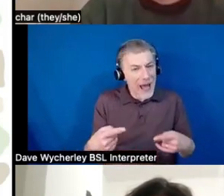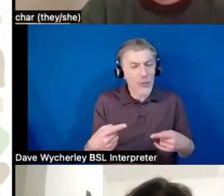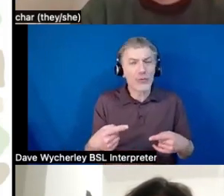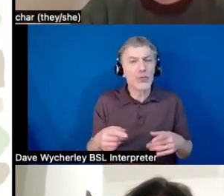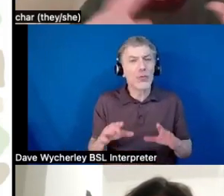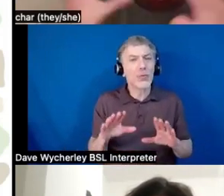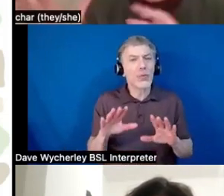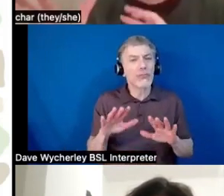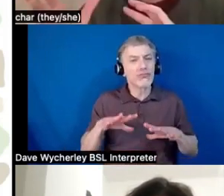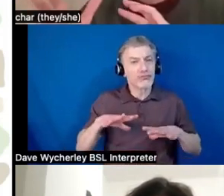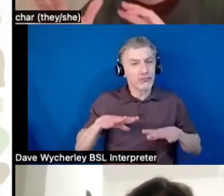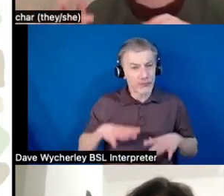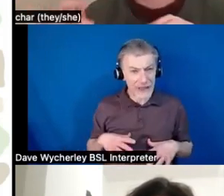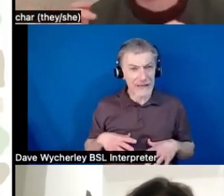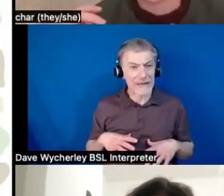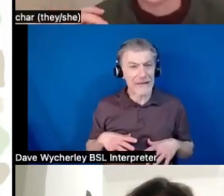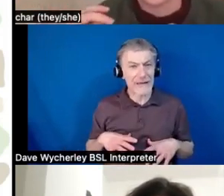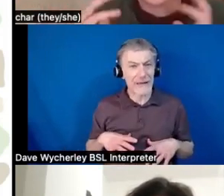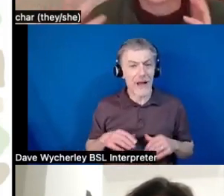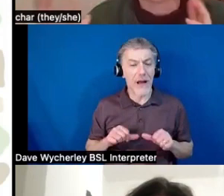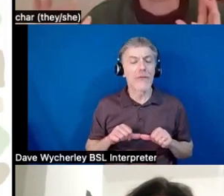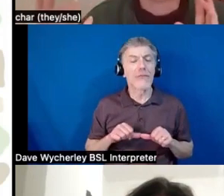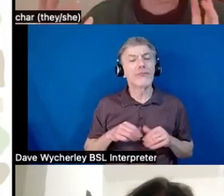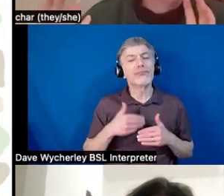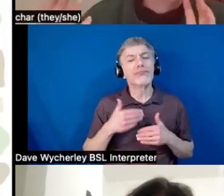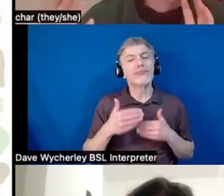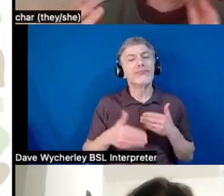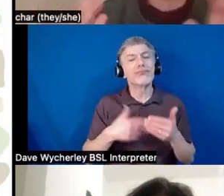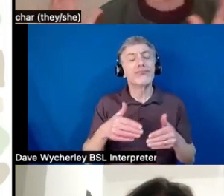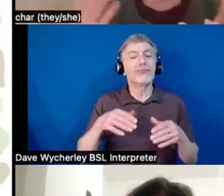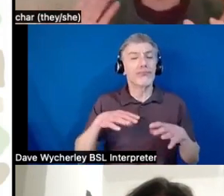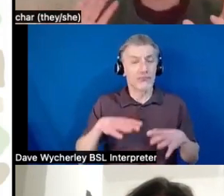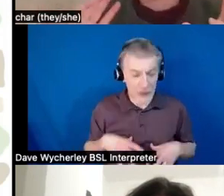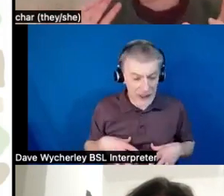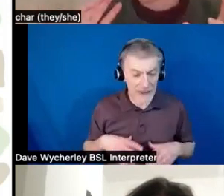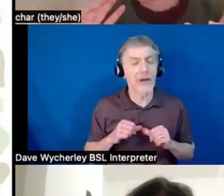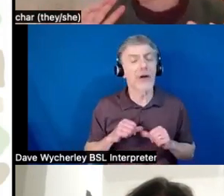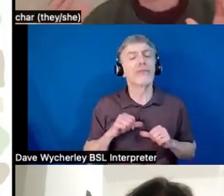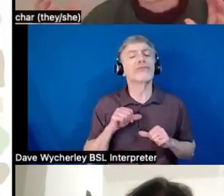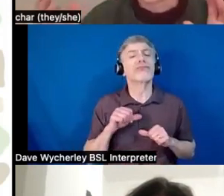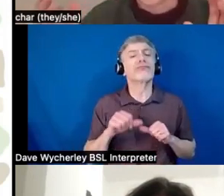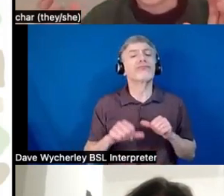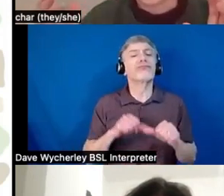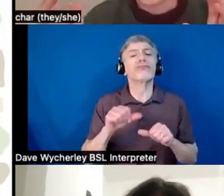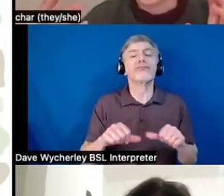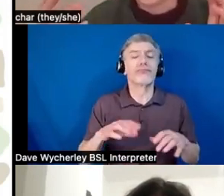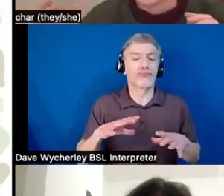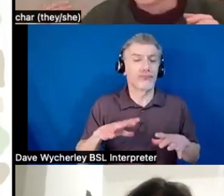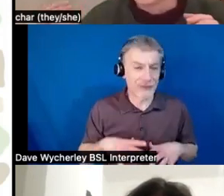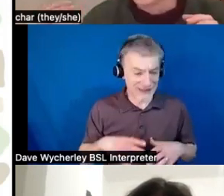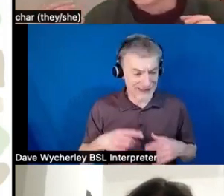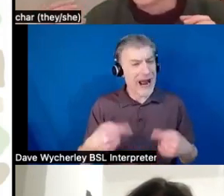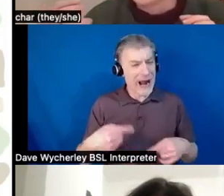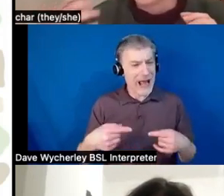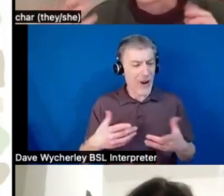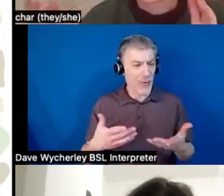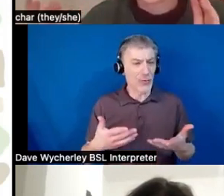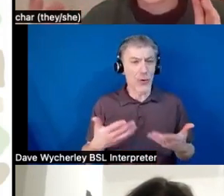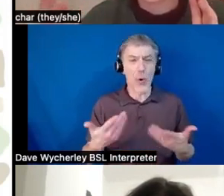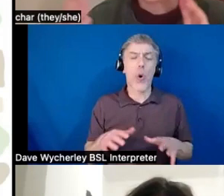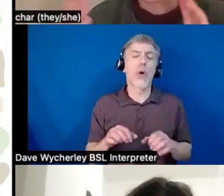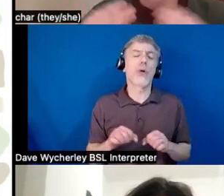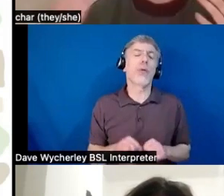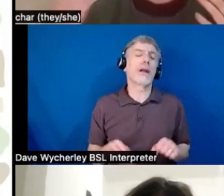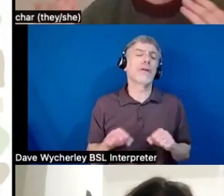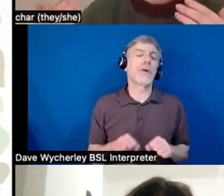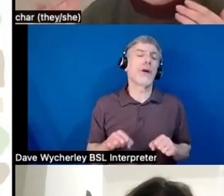and resting and then coming back to something when you're ready. And of course, there's certain things in life that we can't